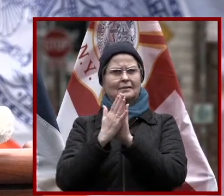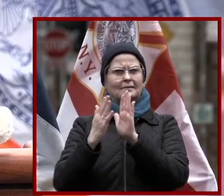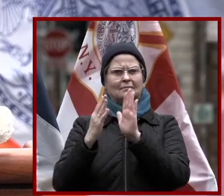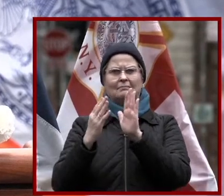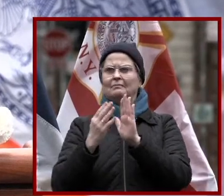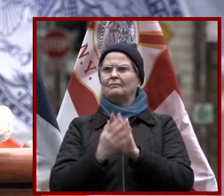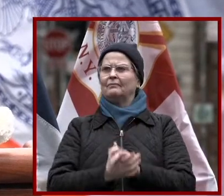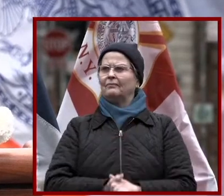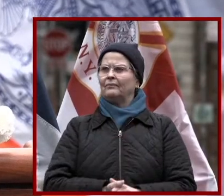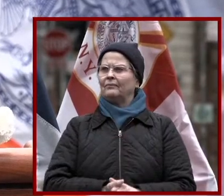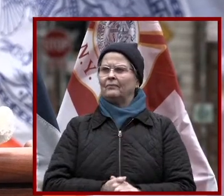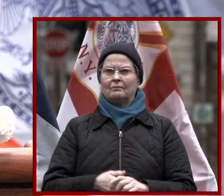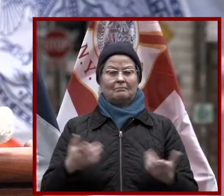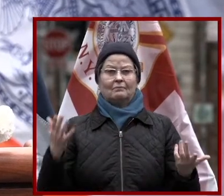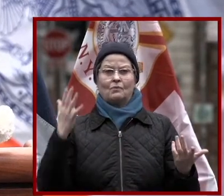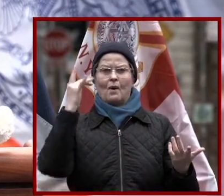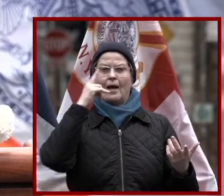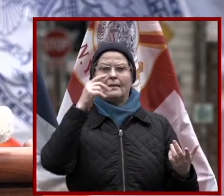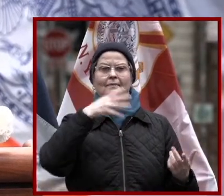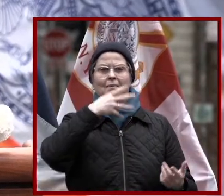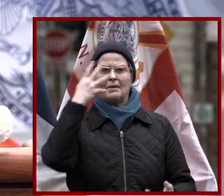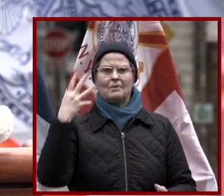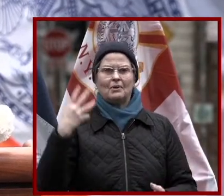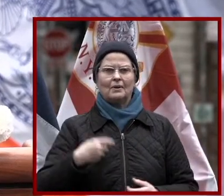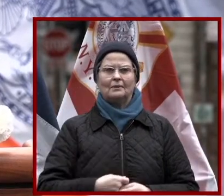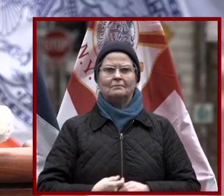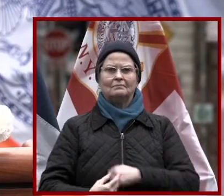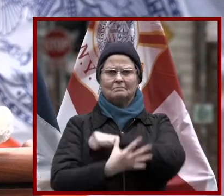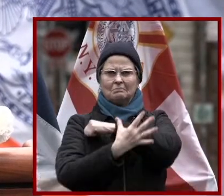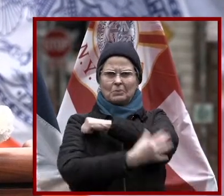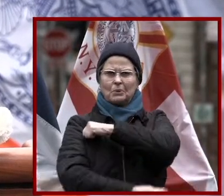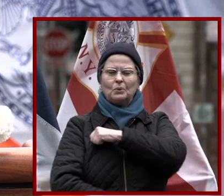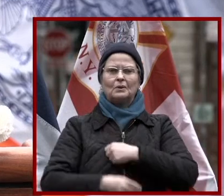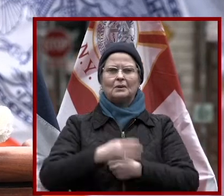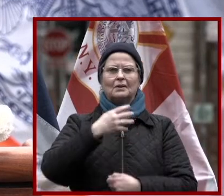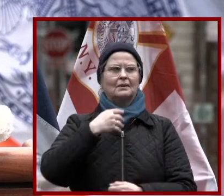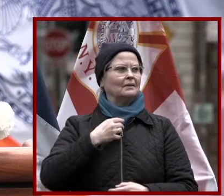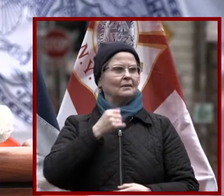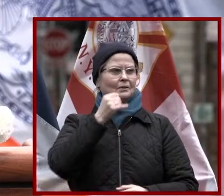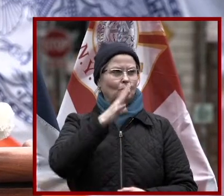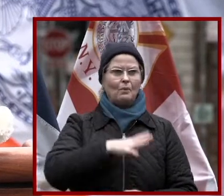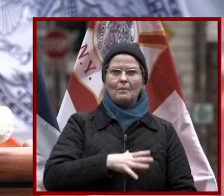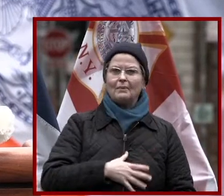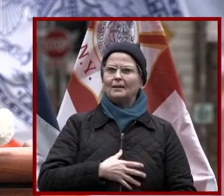marginalized, immigrant, poor women from Jewish and Italian backgrounds.